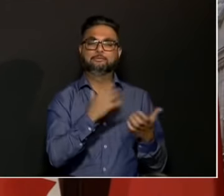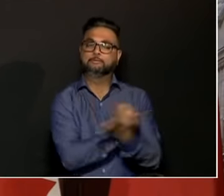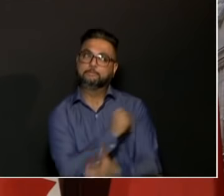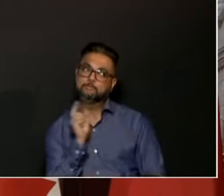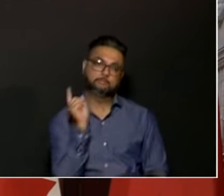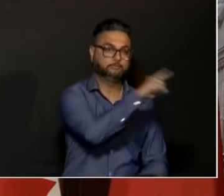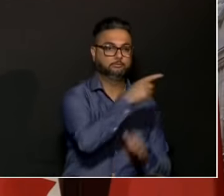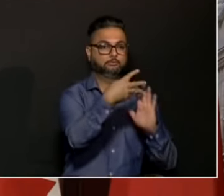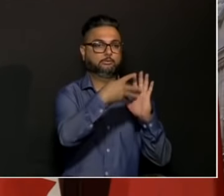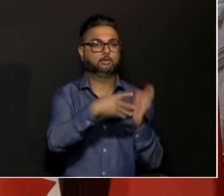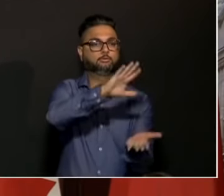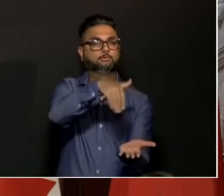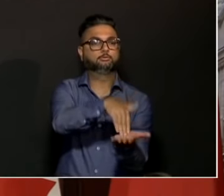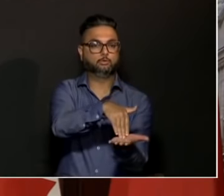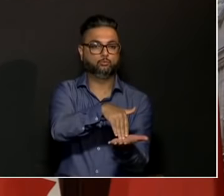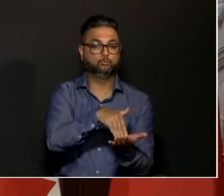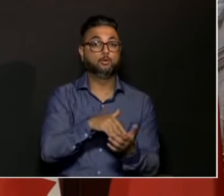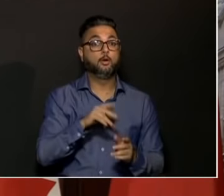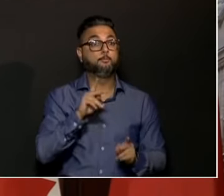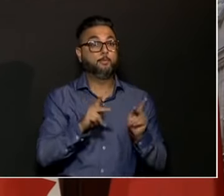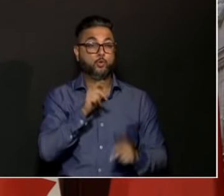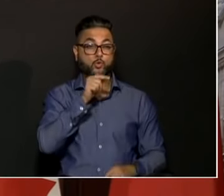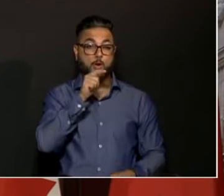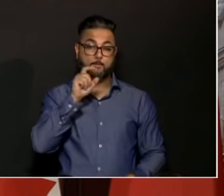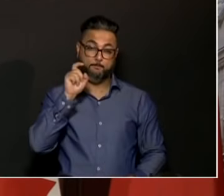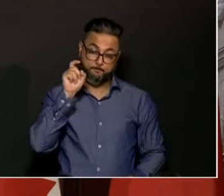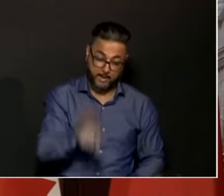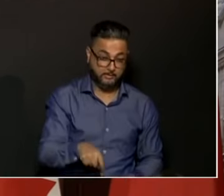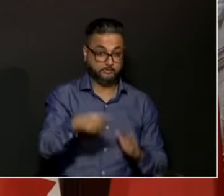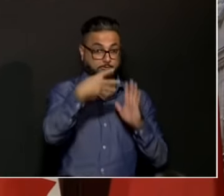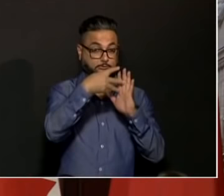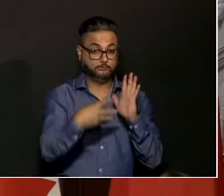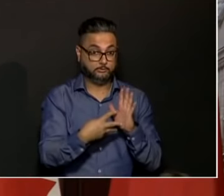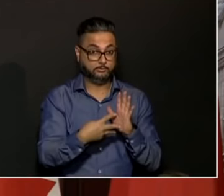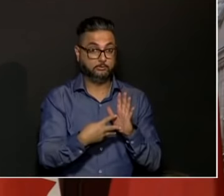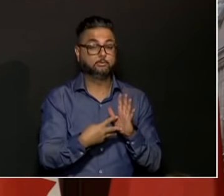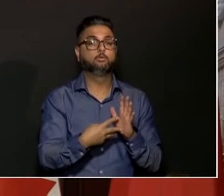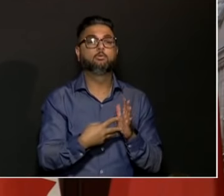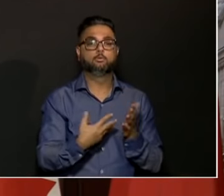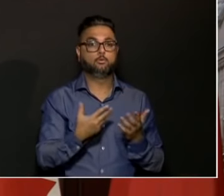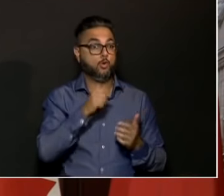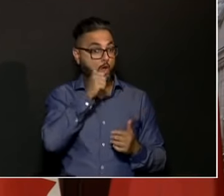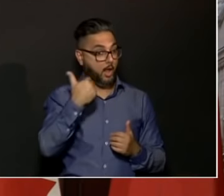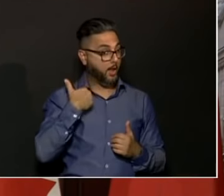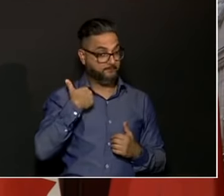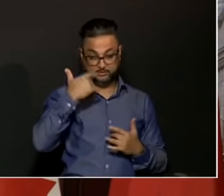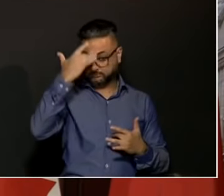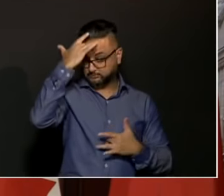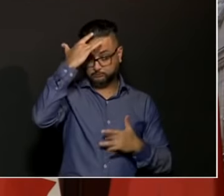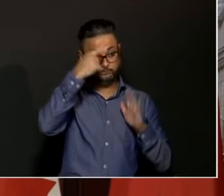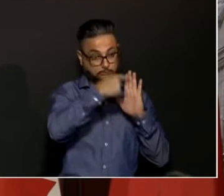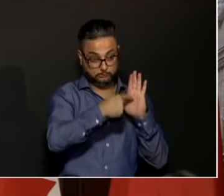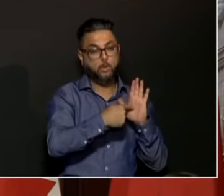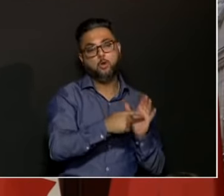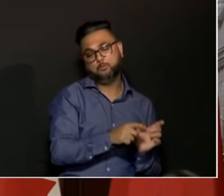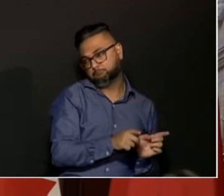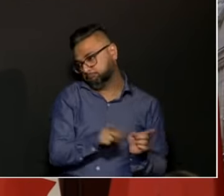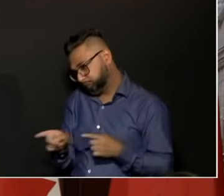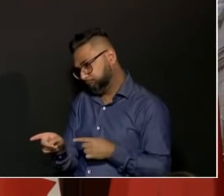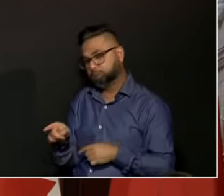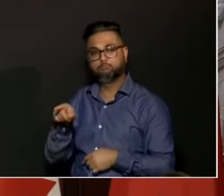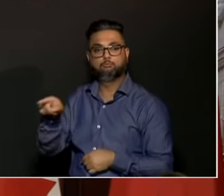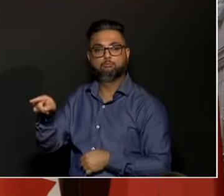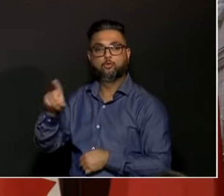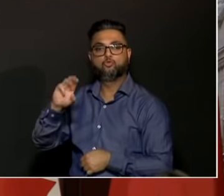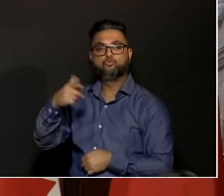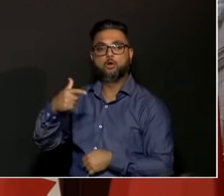that absolutely need to be tested, who are asymptomatic, can go quickly to receive their test and get back to